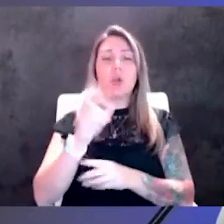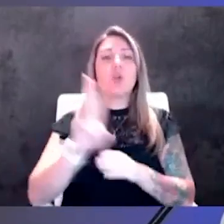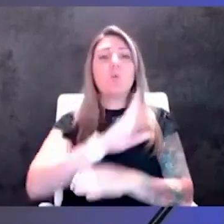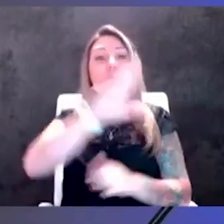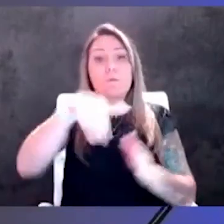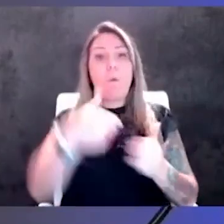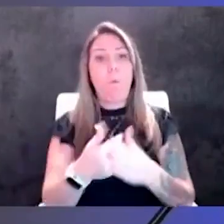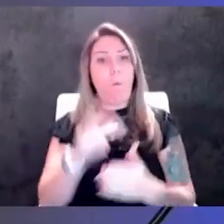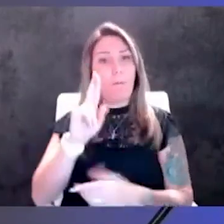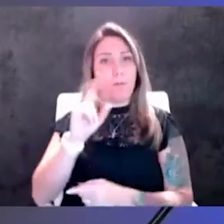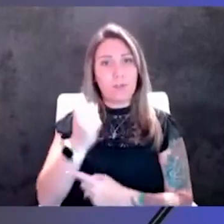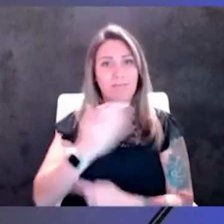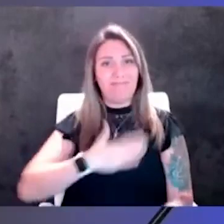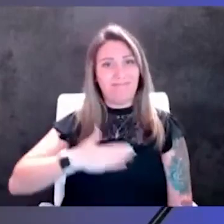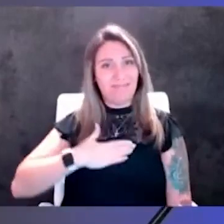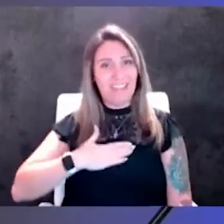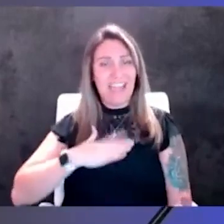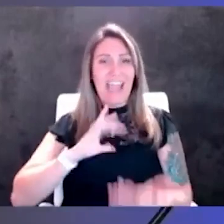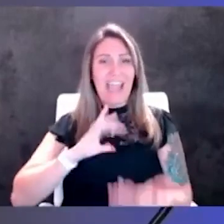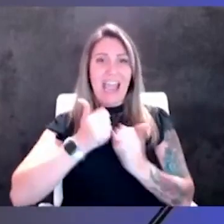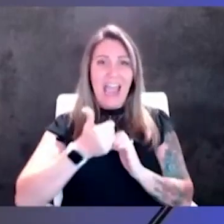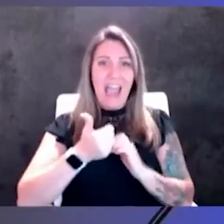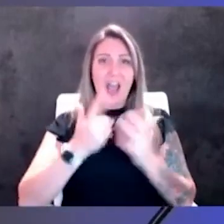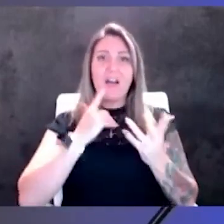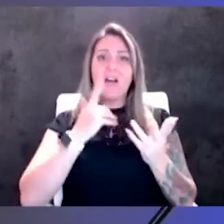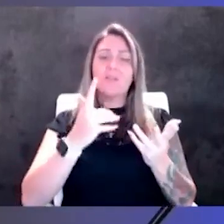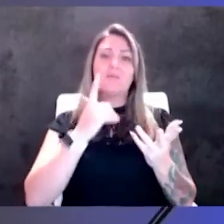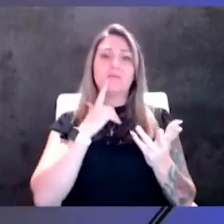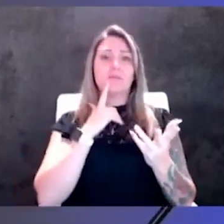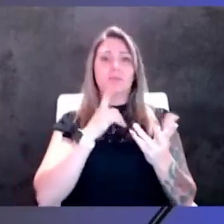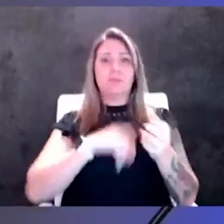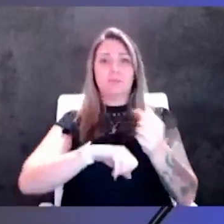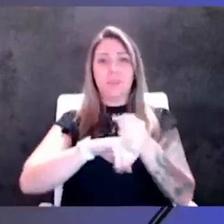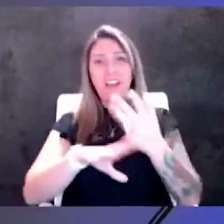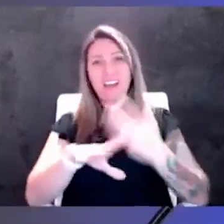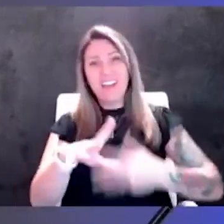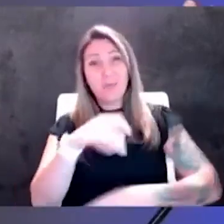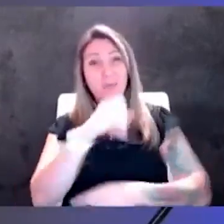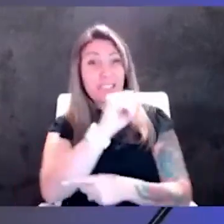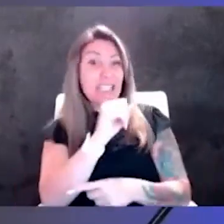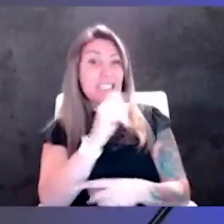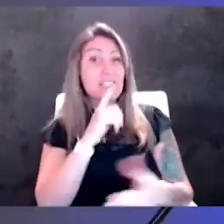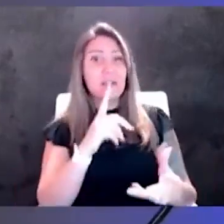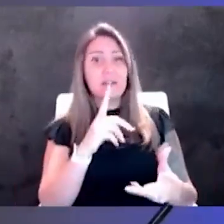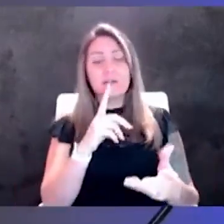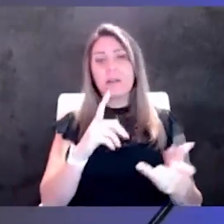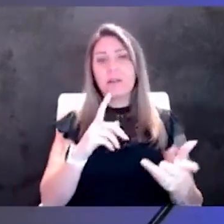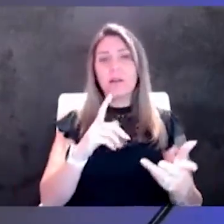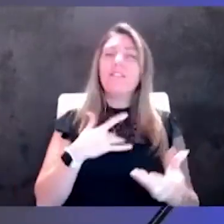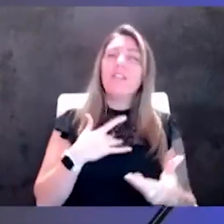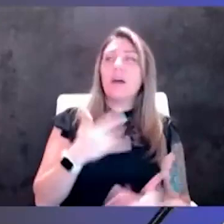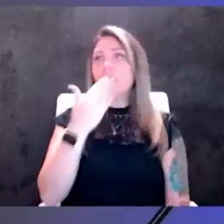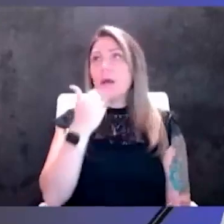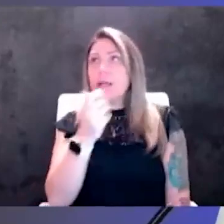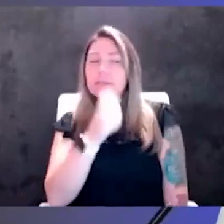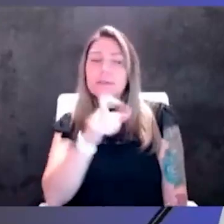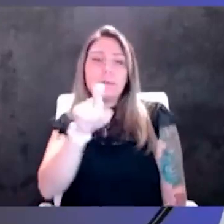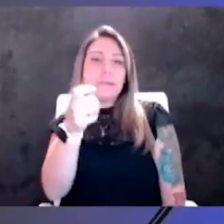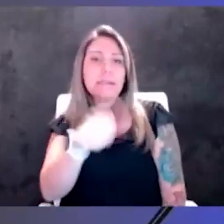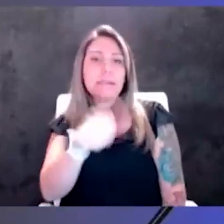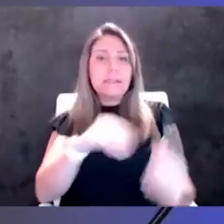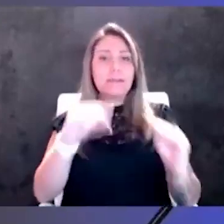of the ways we promote antibiotic resistance is to go, I feel better now. I don't really need this anymore. And